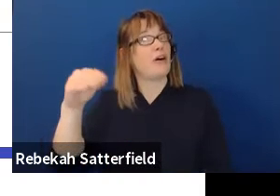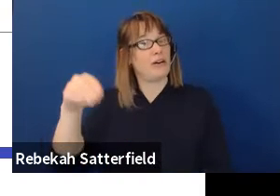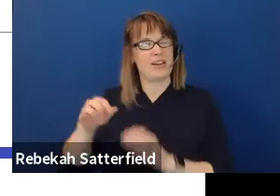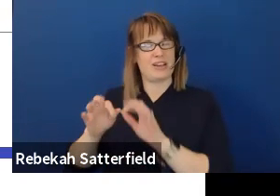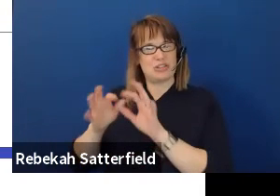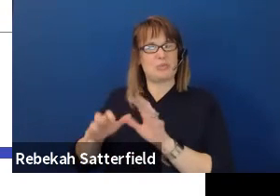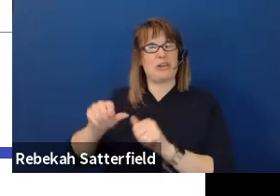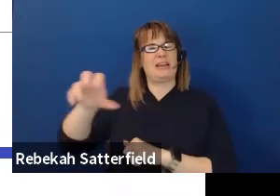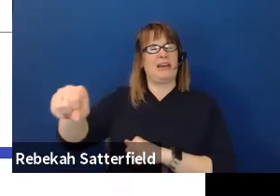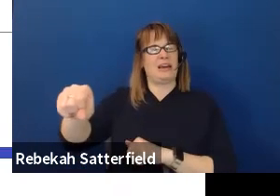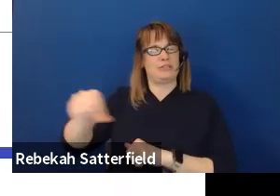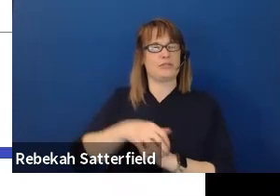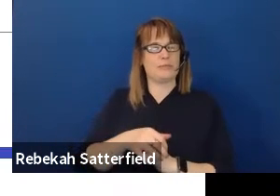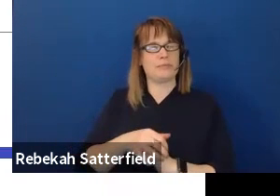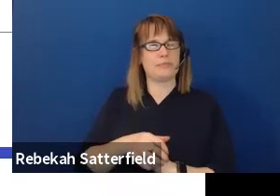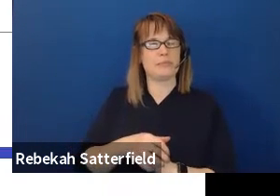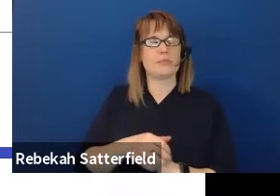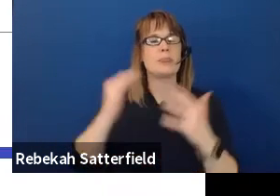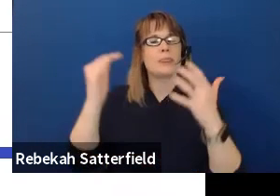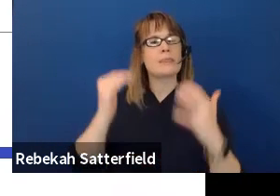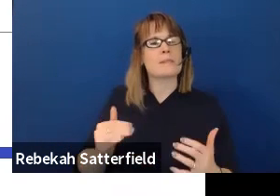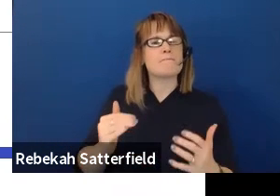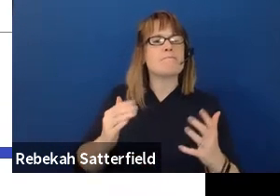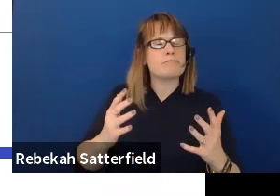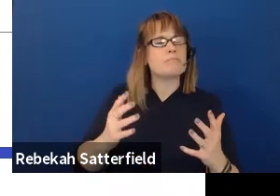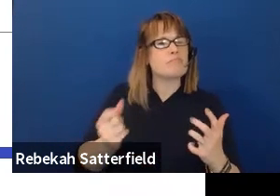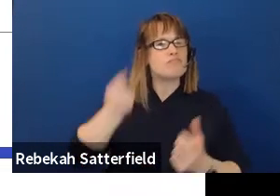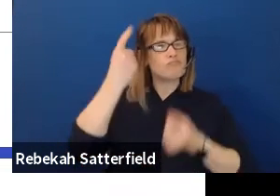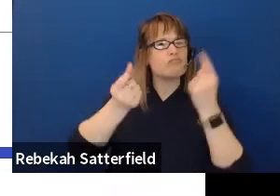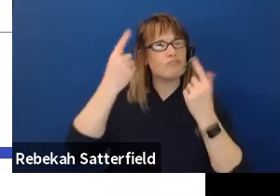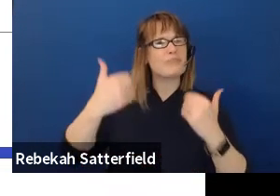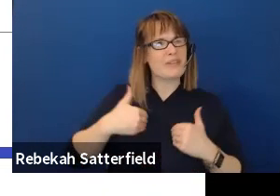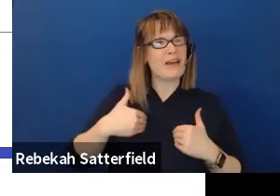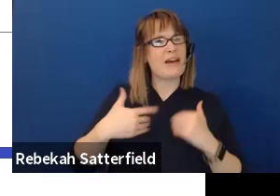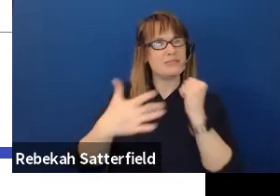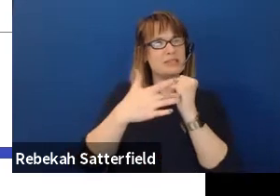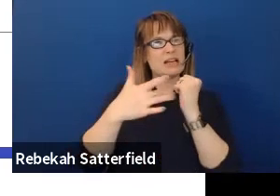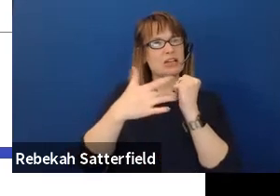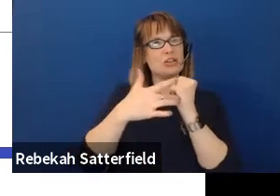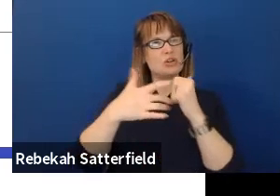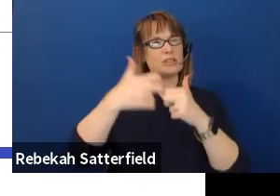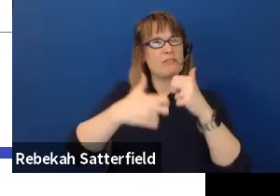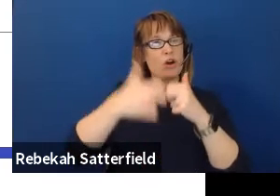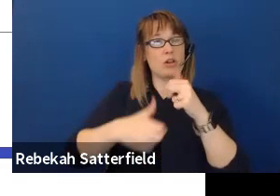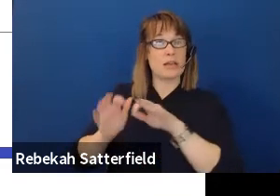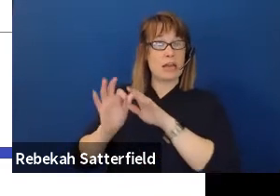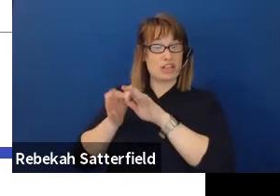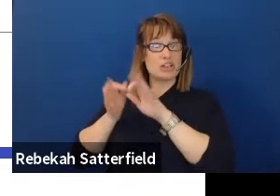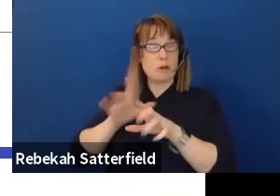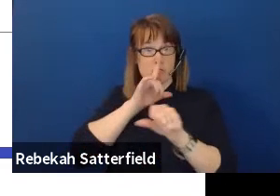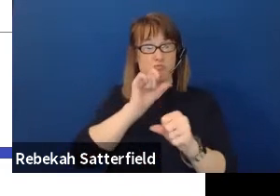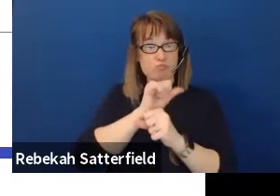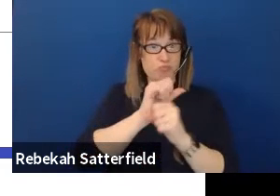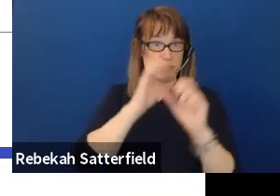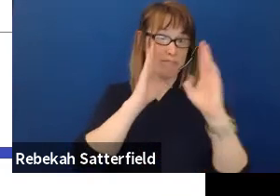Acknowledge that technical difficulties are always possible. The interpreter is paying attention. They are focused.